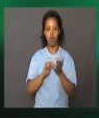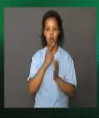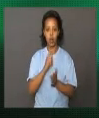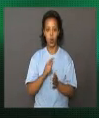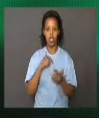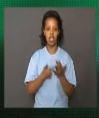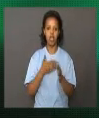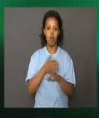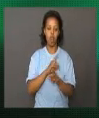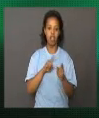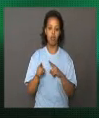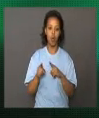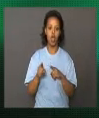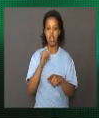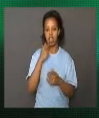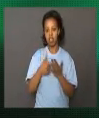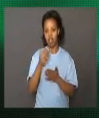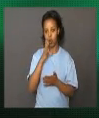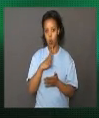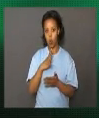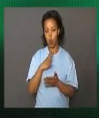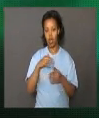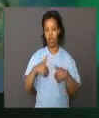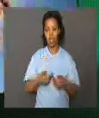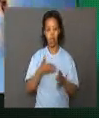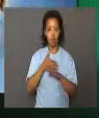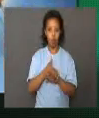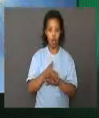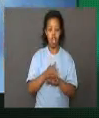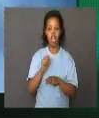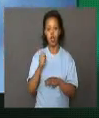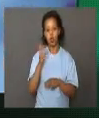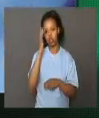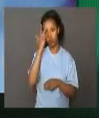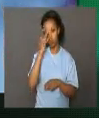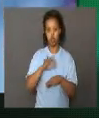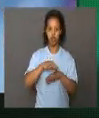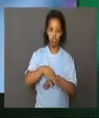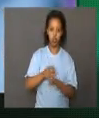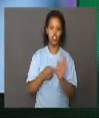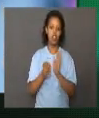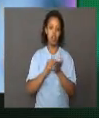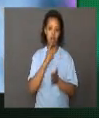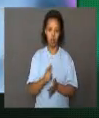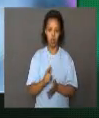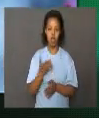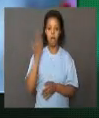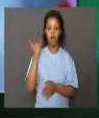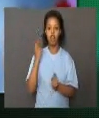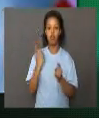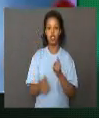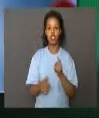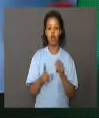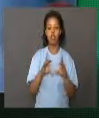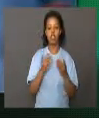is to infections and illnesses. In our last lesson, we